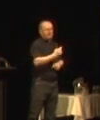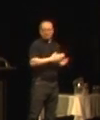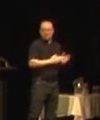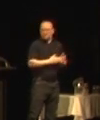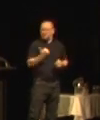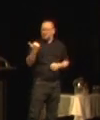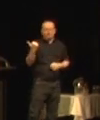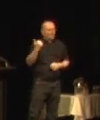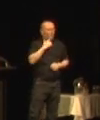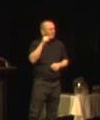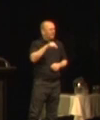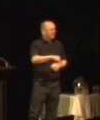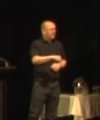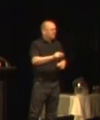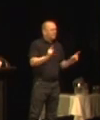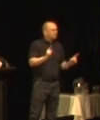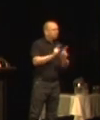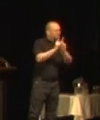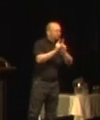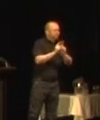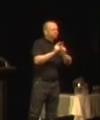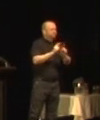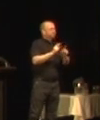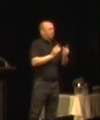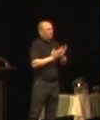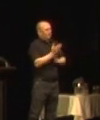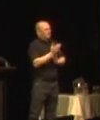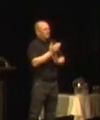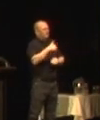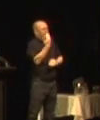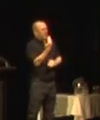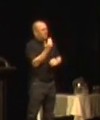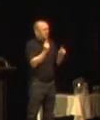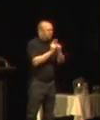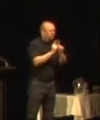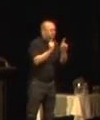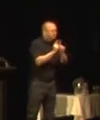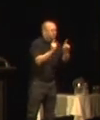so you can talk to him at all of the break sessions.